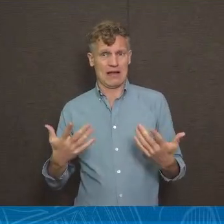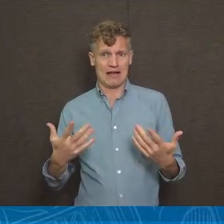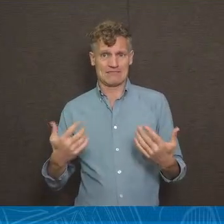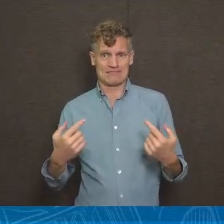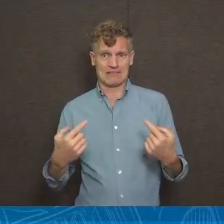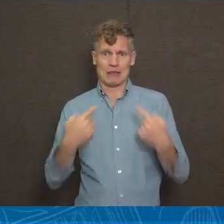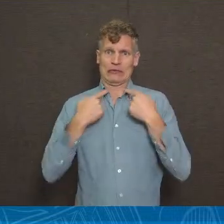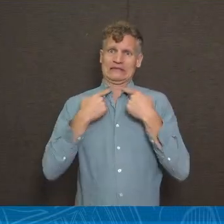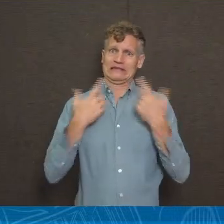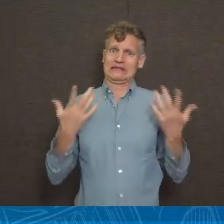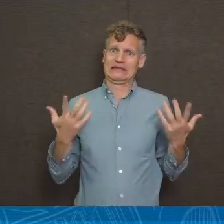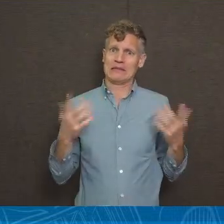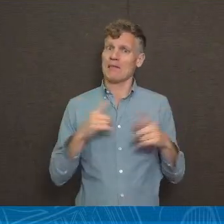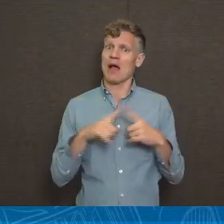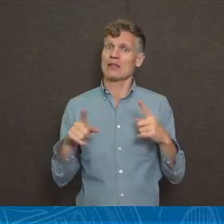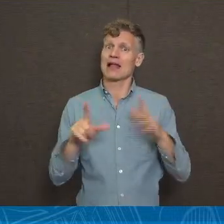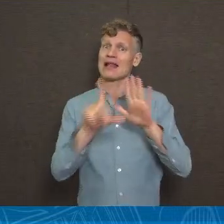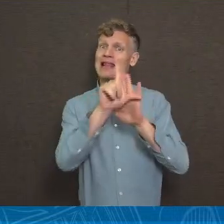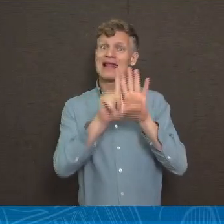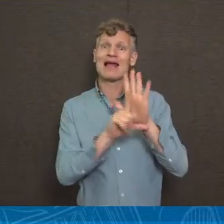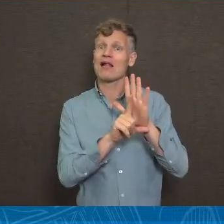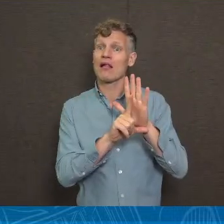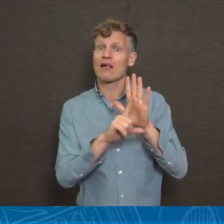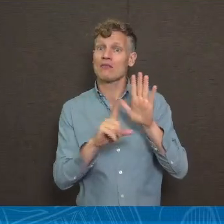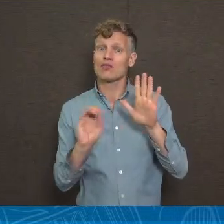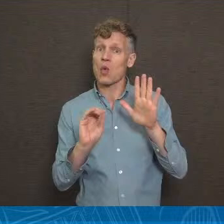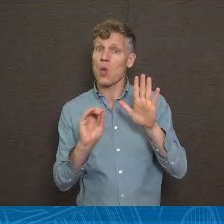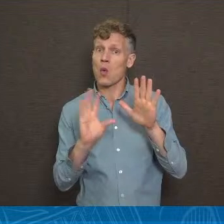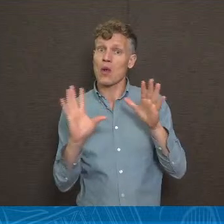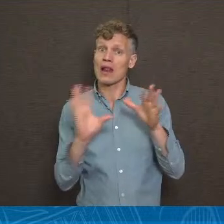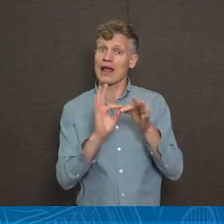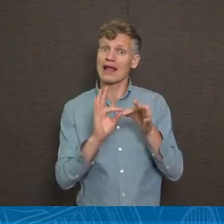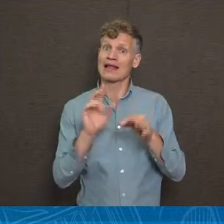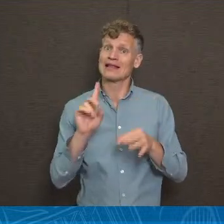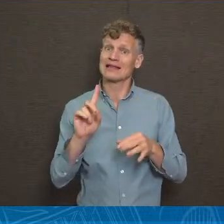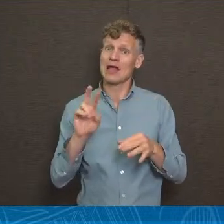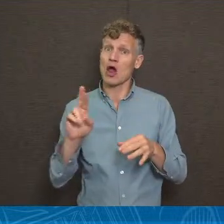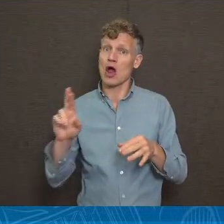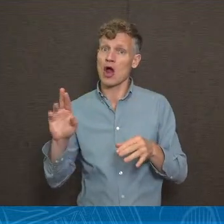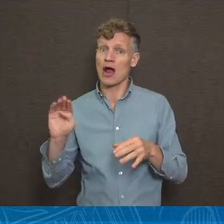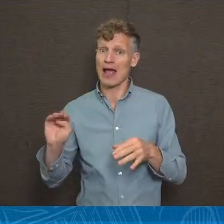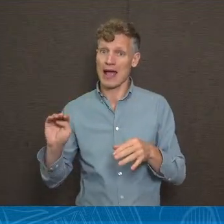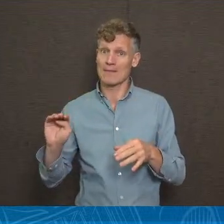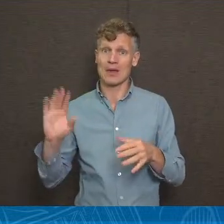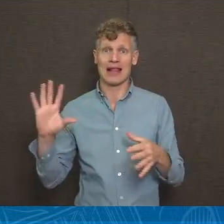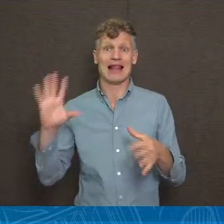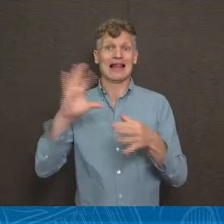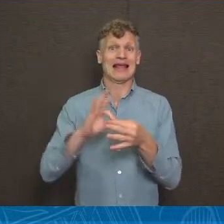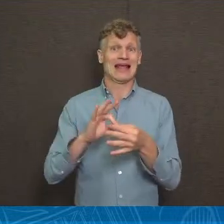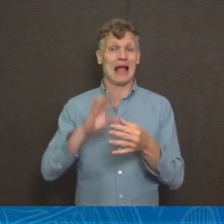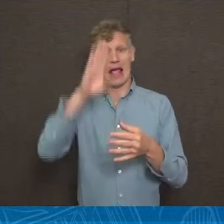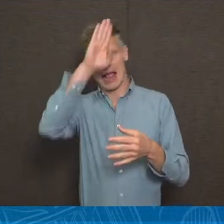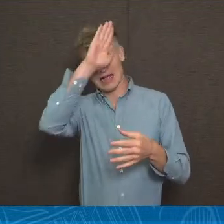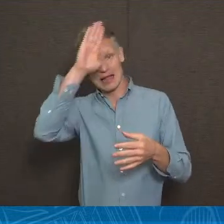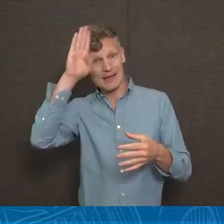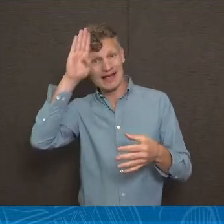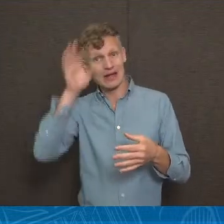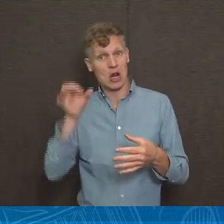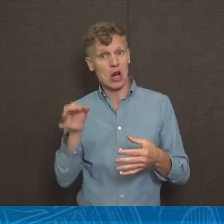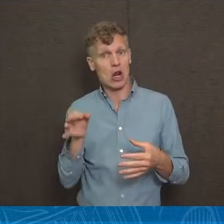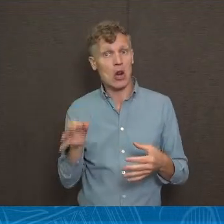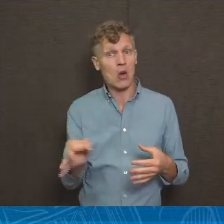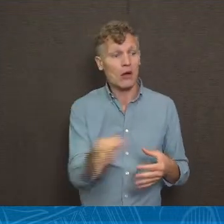in the legal basis for DRRM in the academe, especially locally here in our